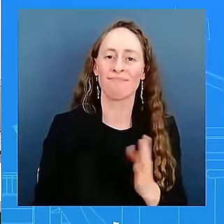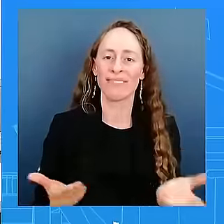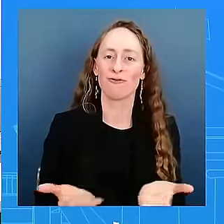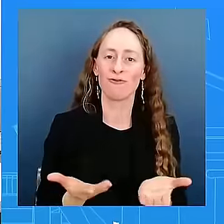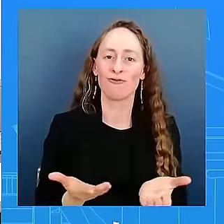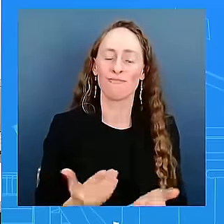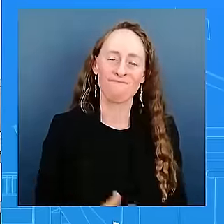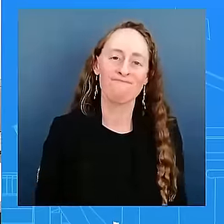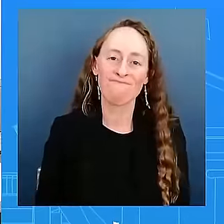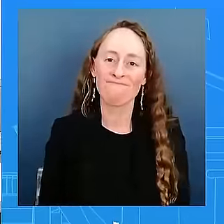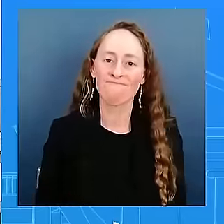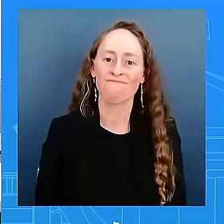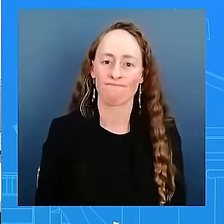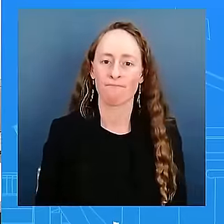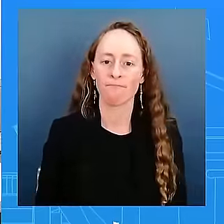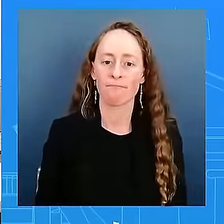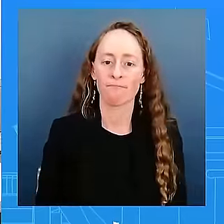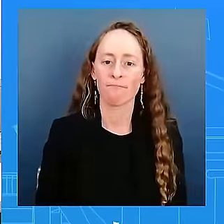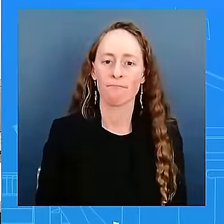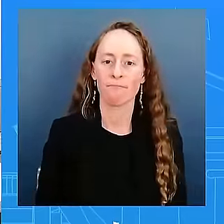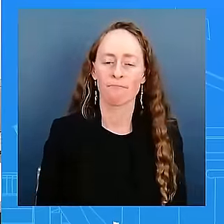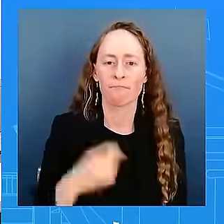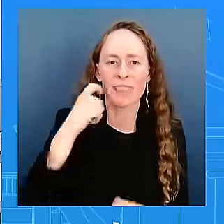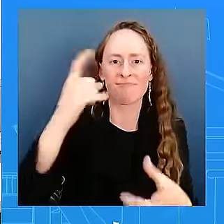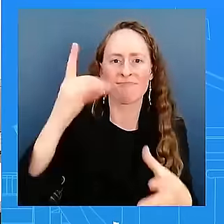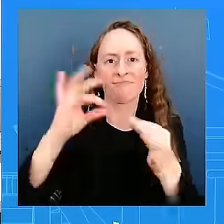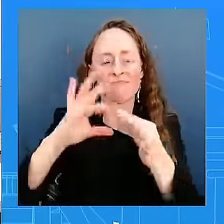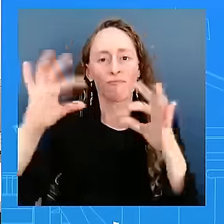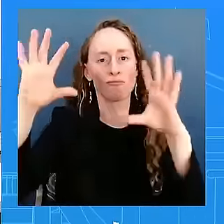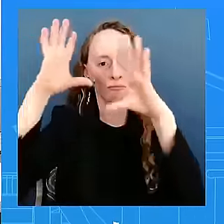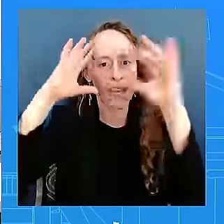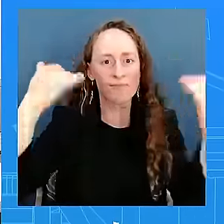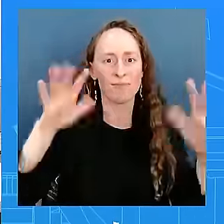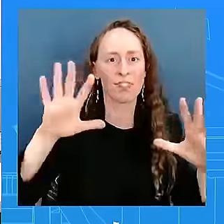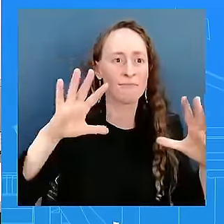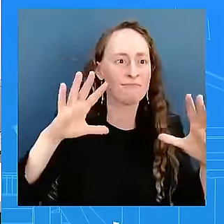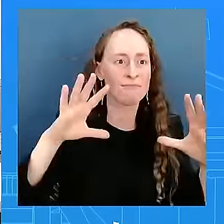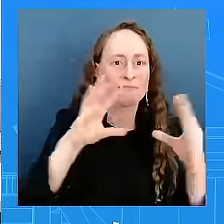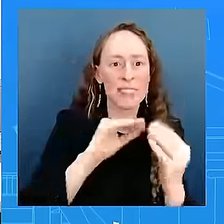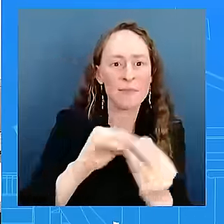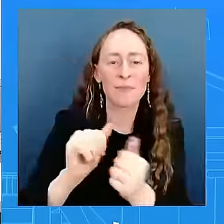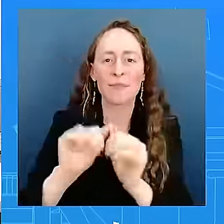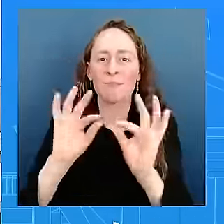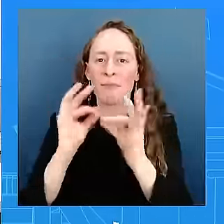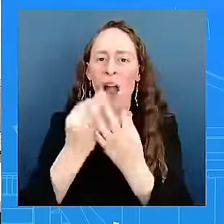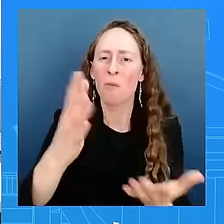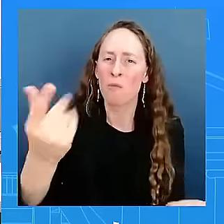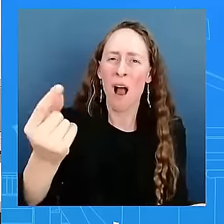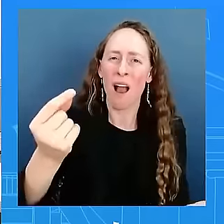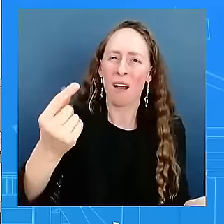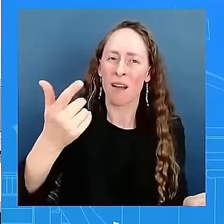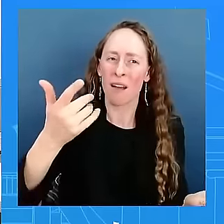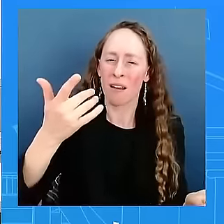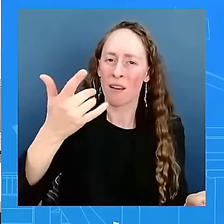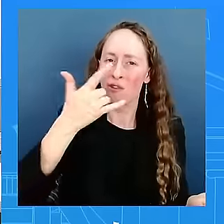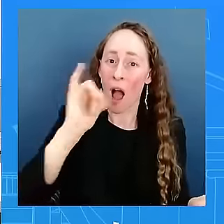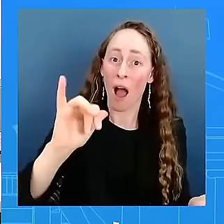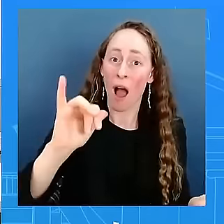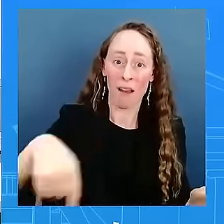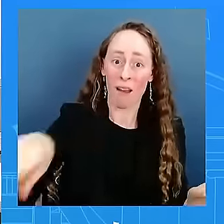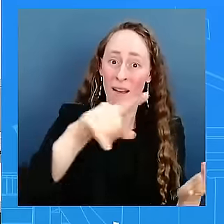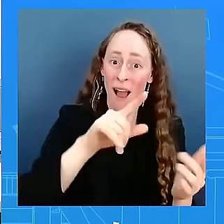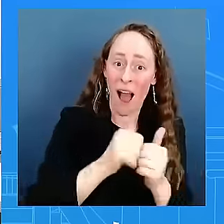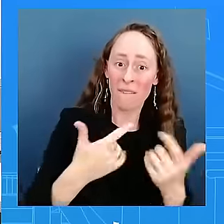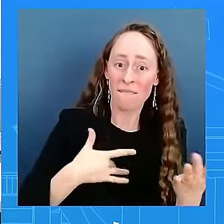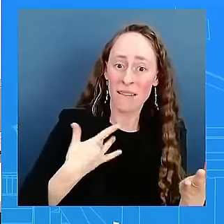Office conversation just before the president came out? Did all four Americans get to speak? Did each of the family members get to speak to their loved ones? Did the president tear